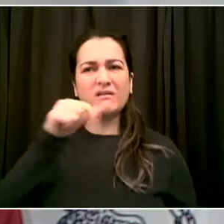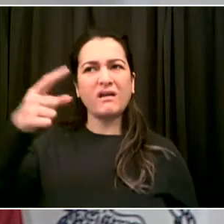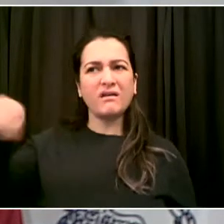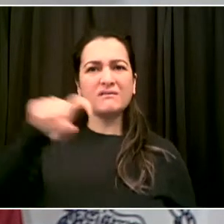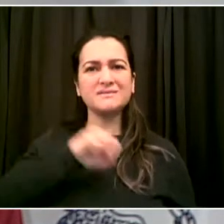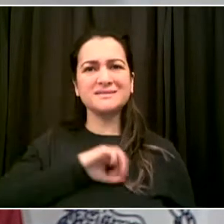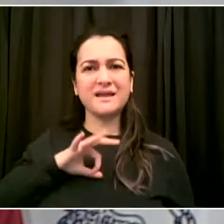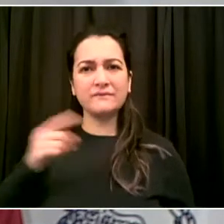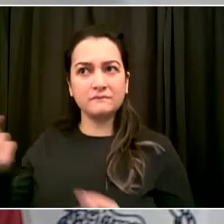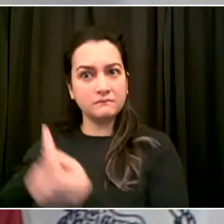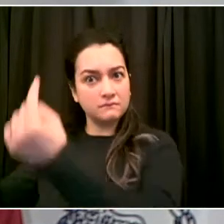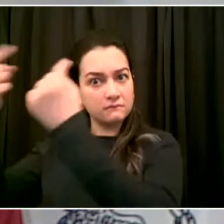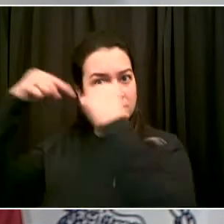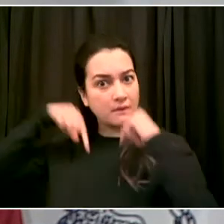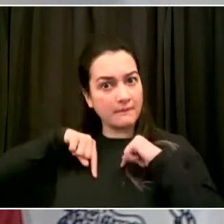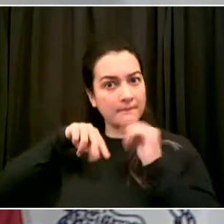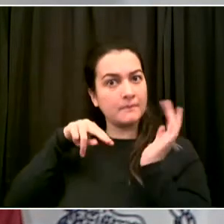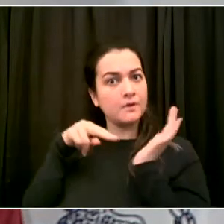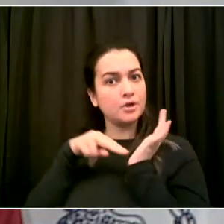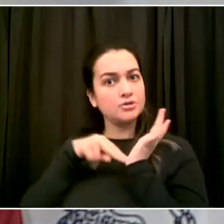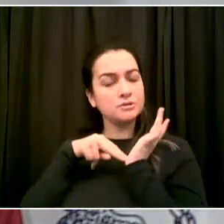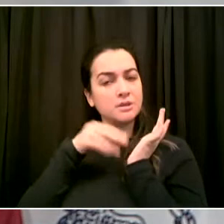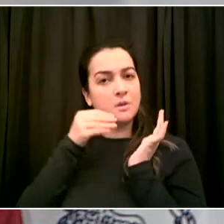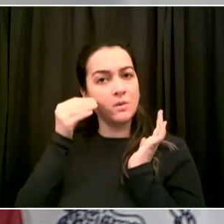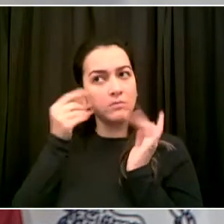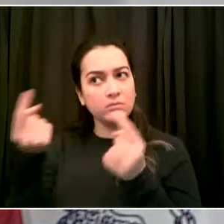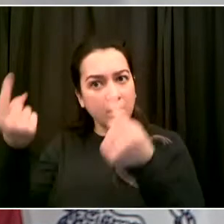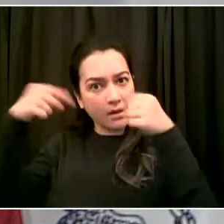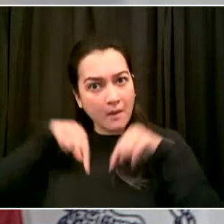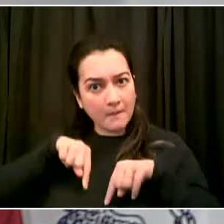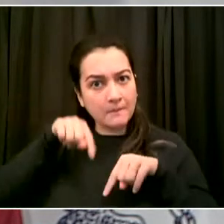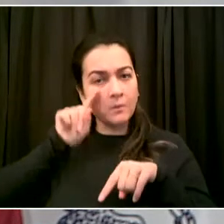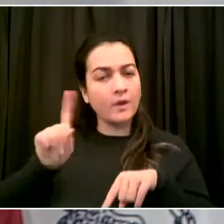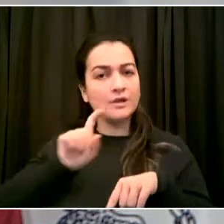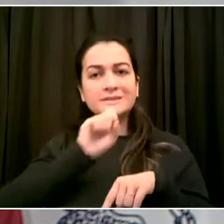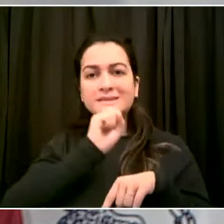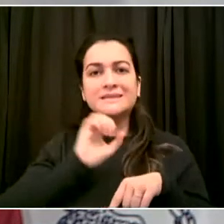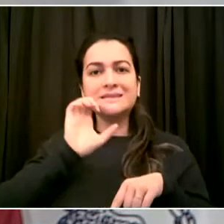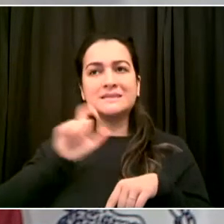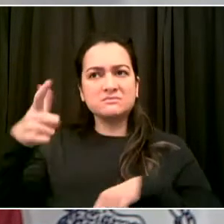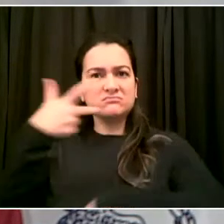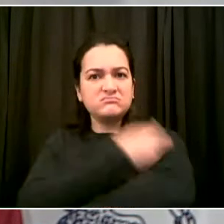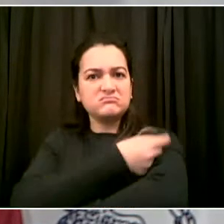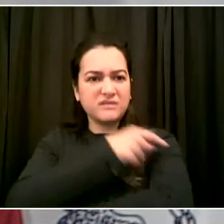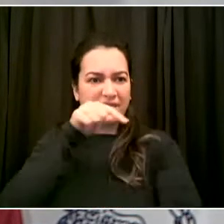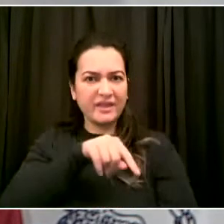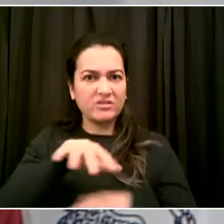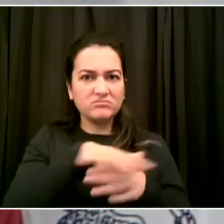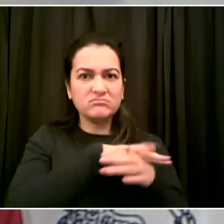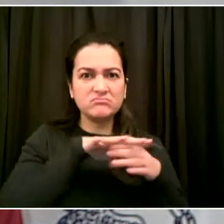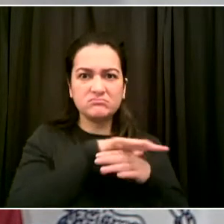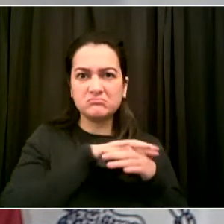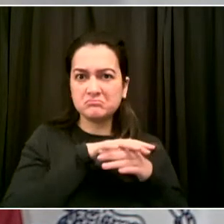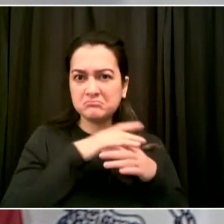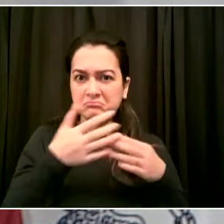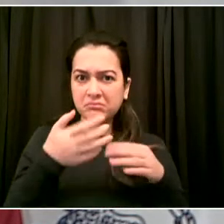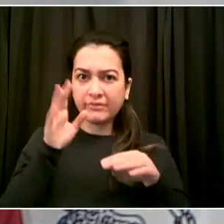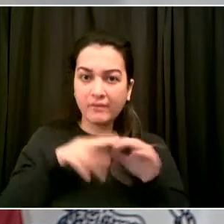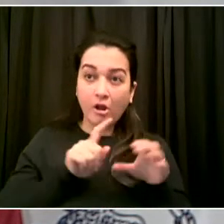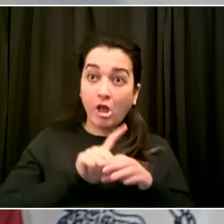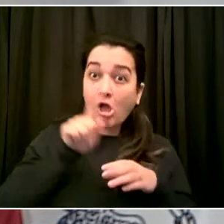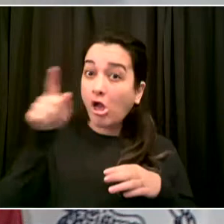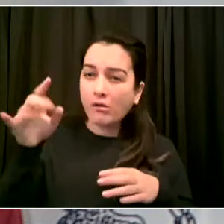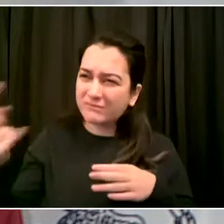people and have people line up and get a shot in the arm? And that would